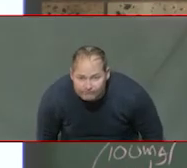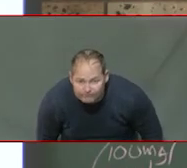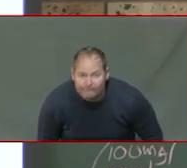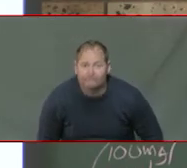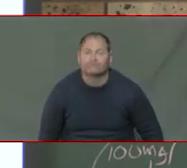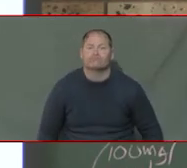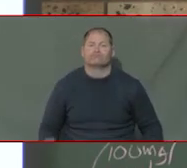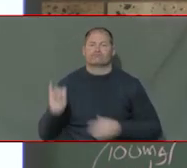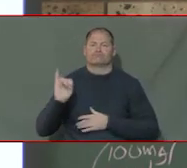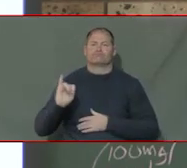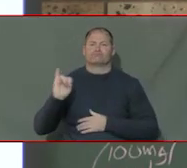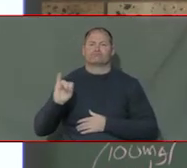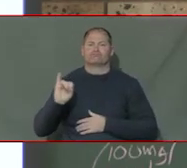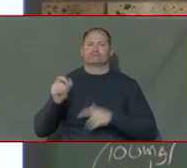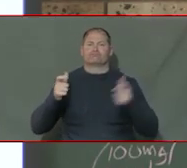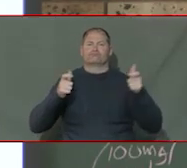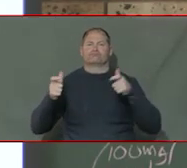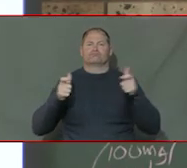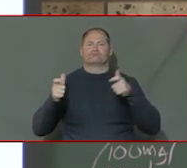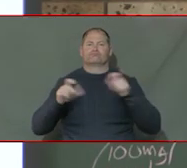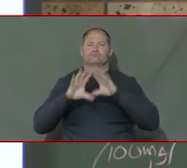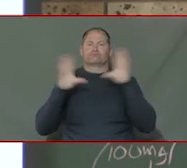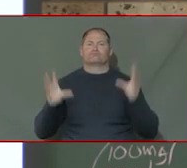under the control of insulin.